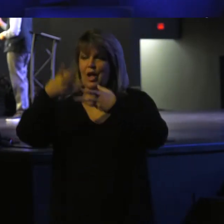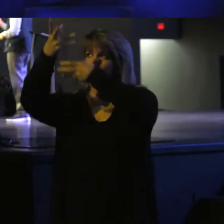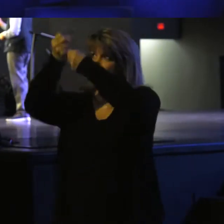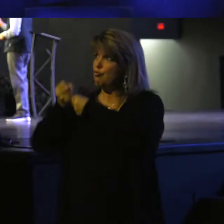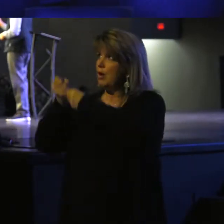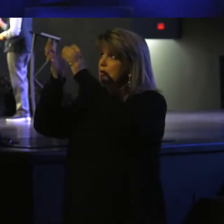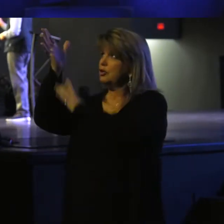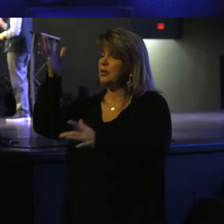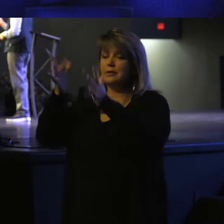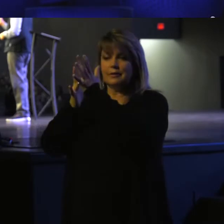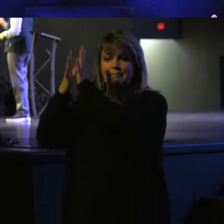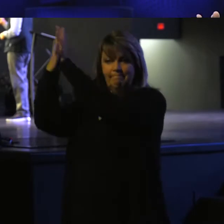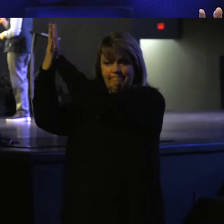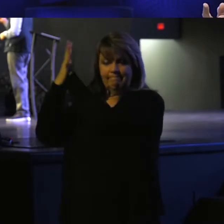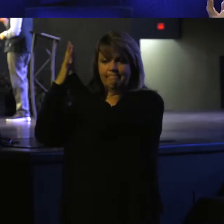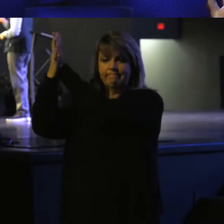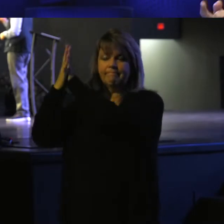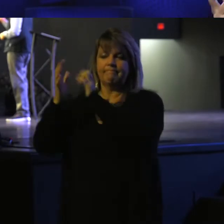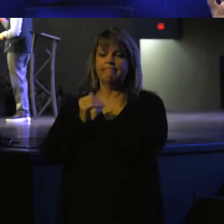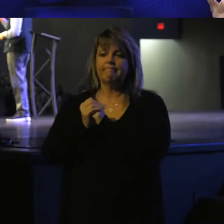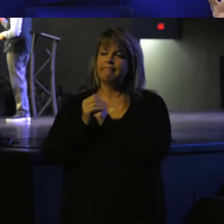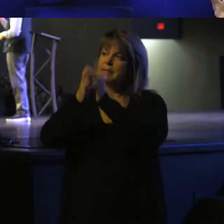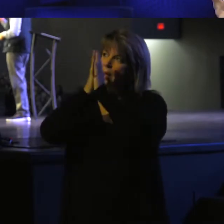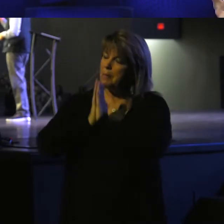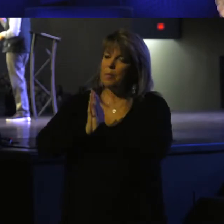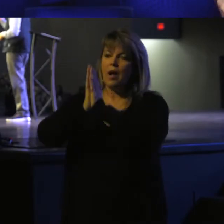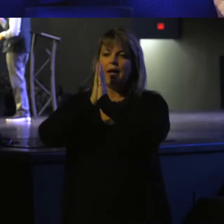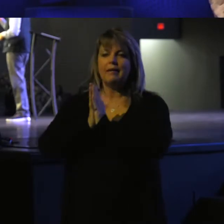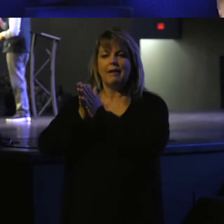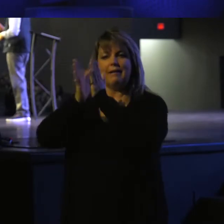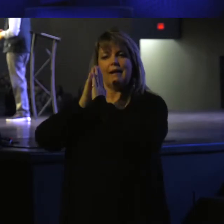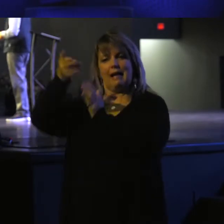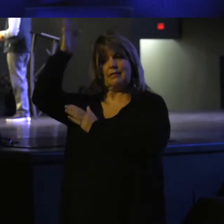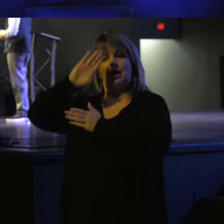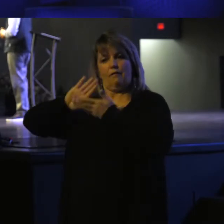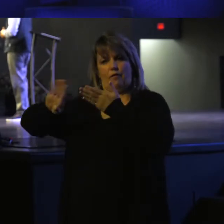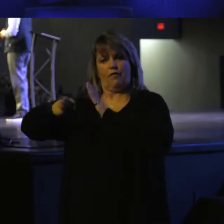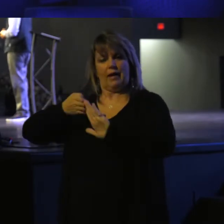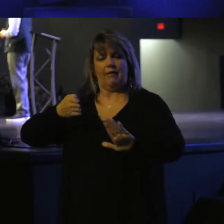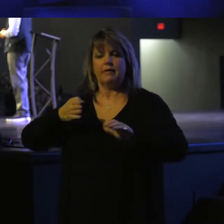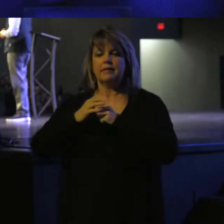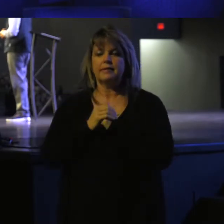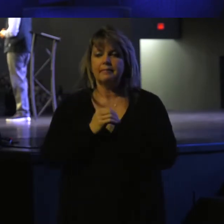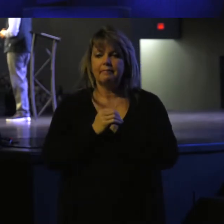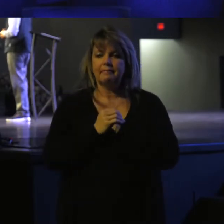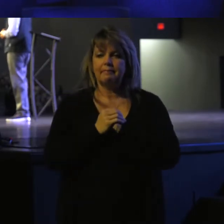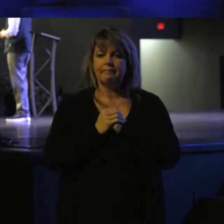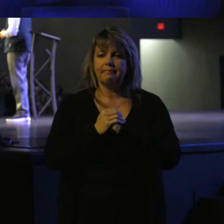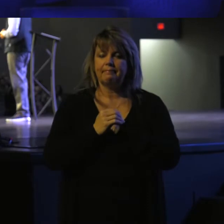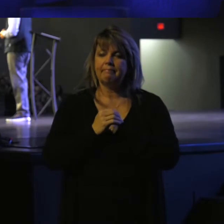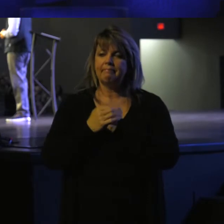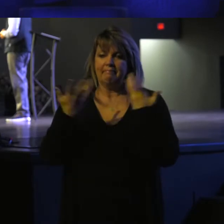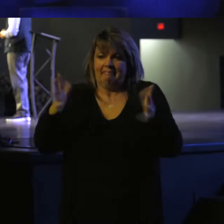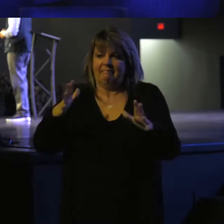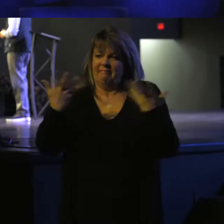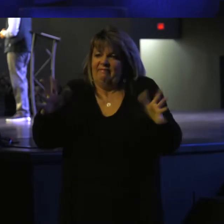in Jesus, prayed and asked God for forgiveness, and were